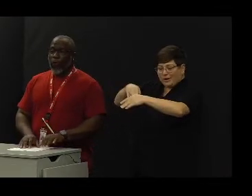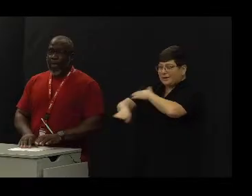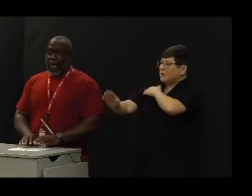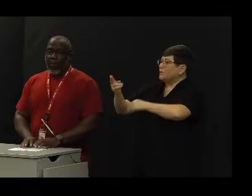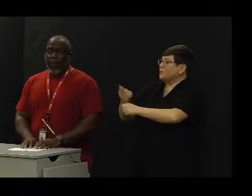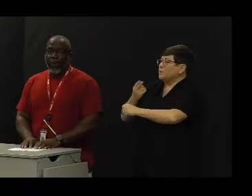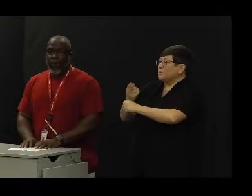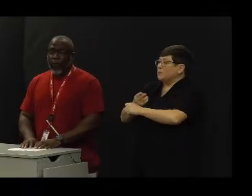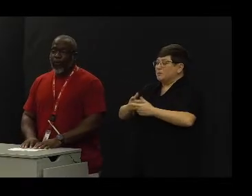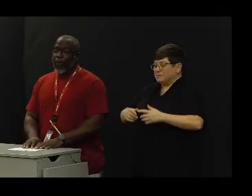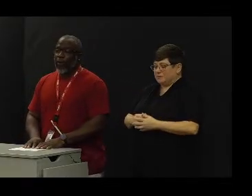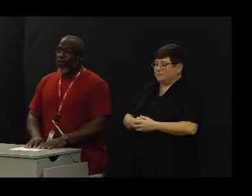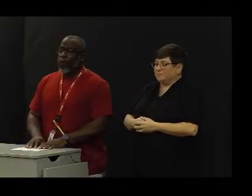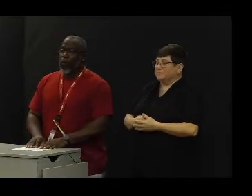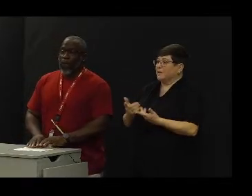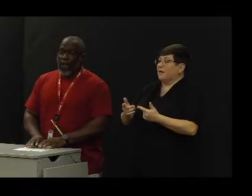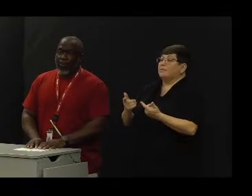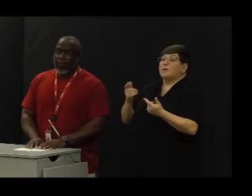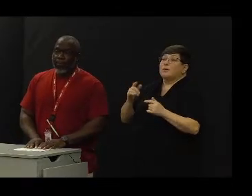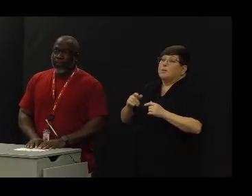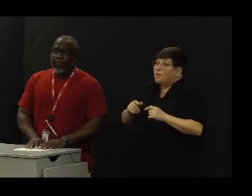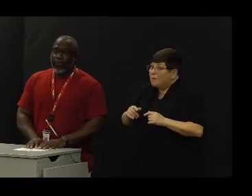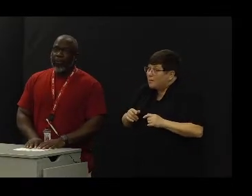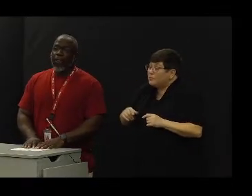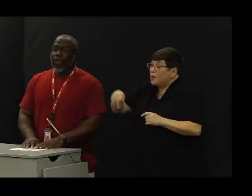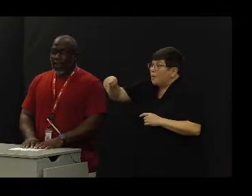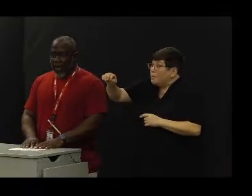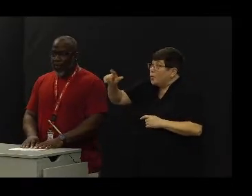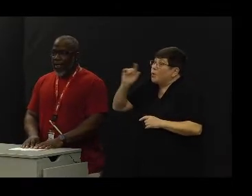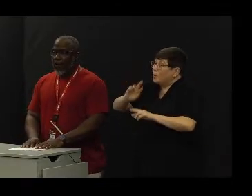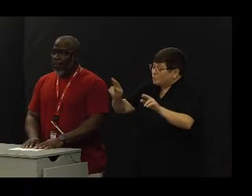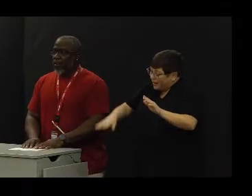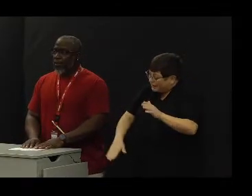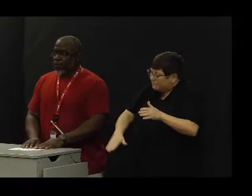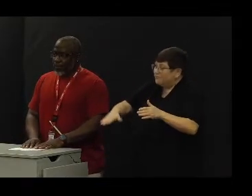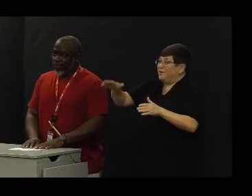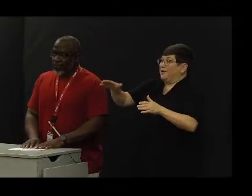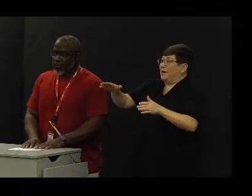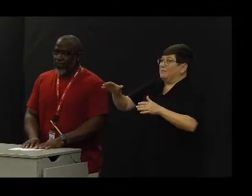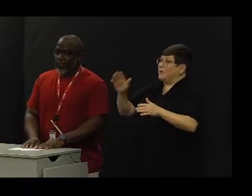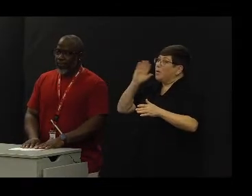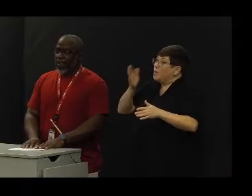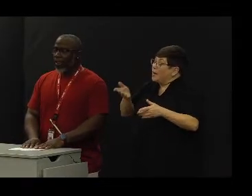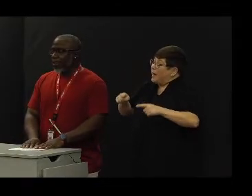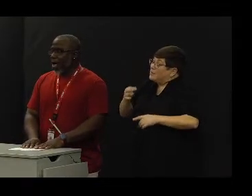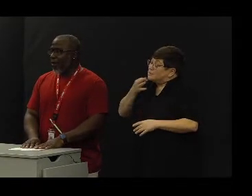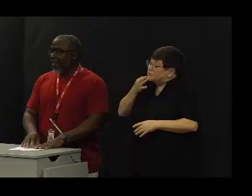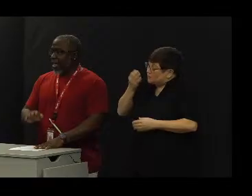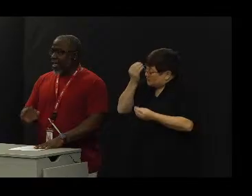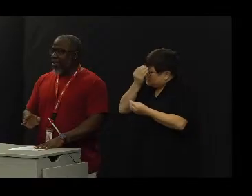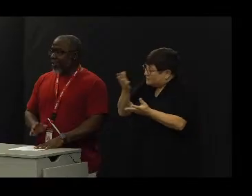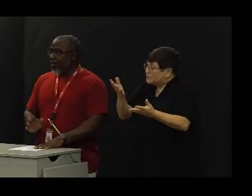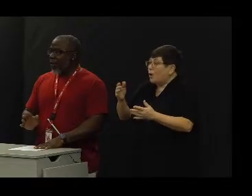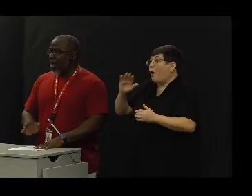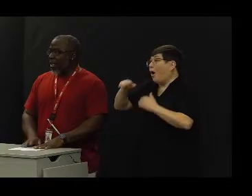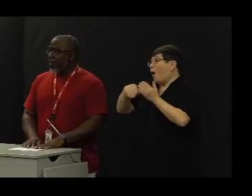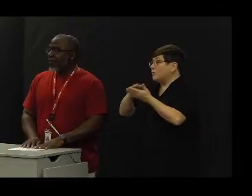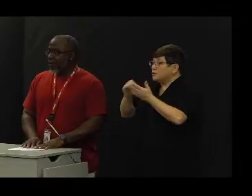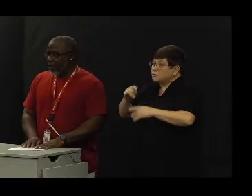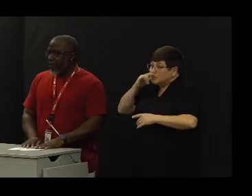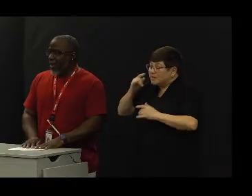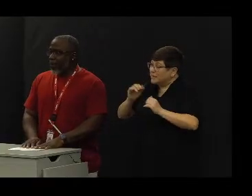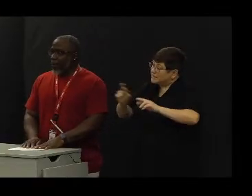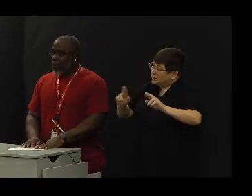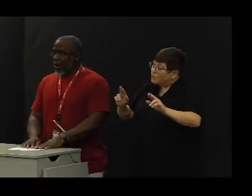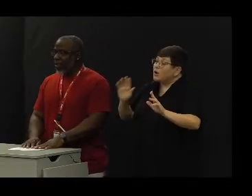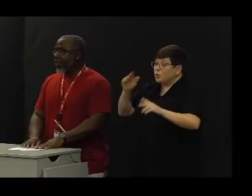we will be able to fill the pool up. That'll be coming soon. So all the kids, get ready.